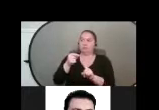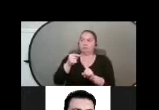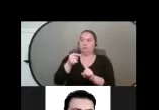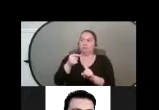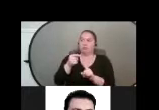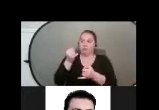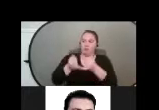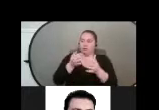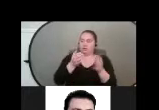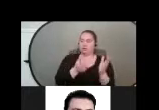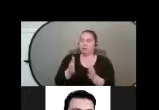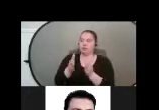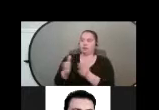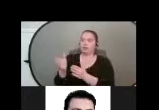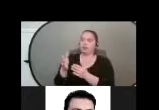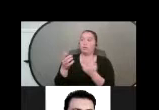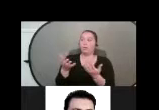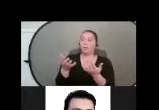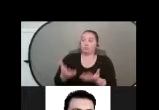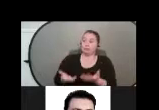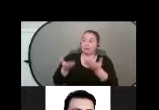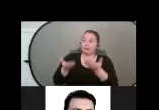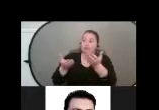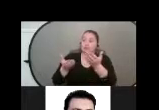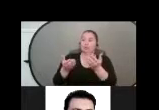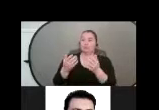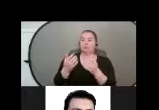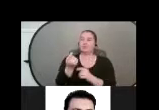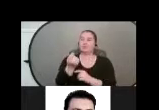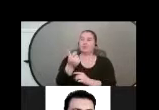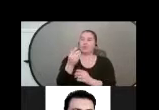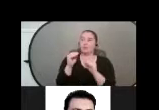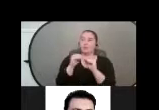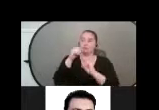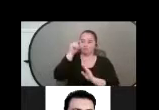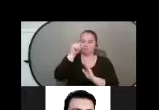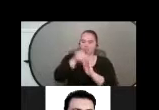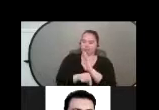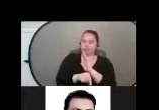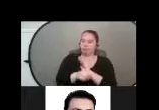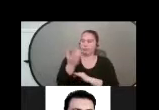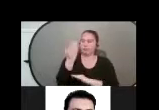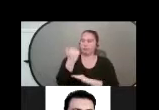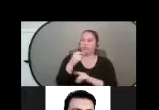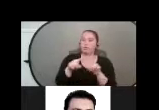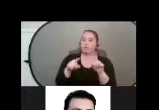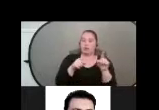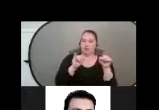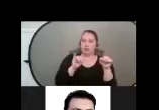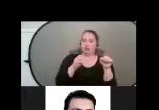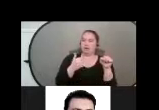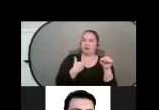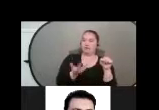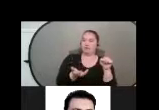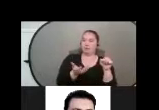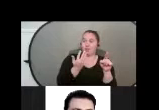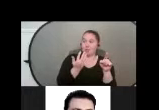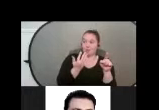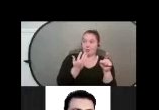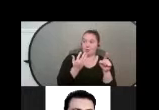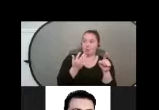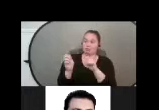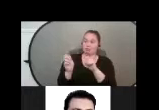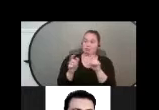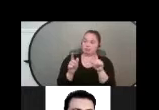data that was presented, and we went into it a little bit deeper last time, but that first slide kind of had 5 slides from the facility condition